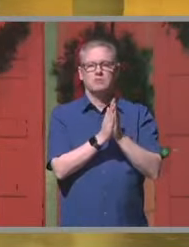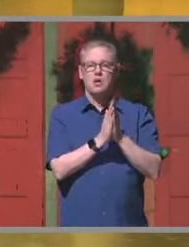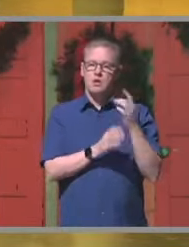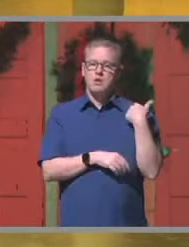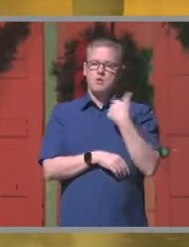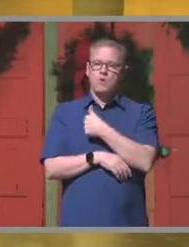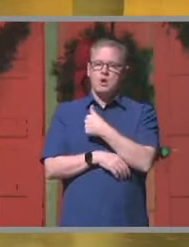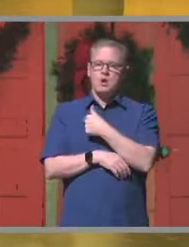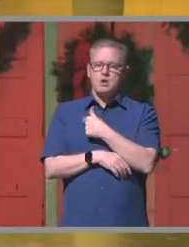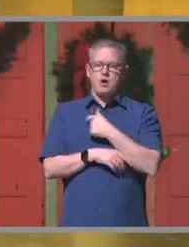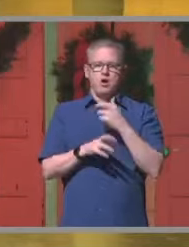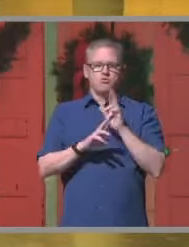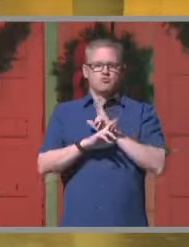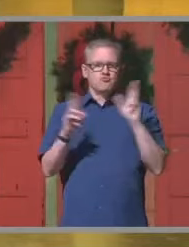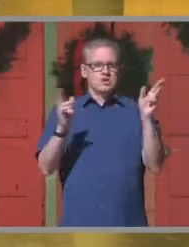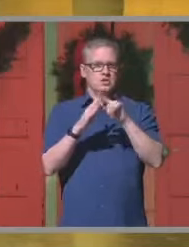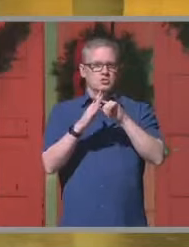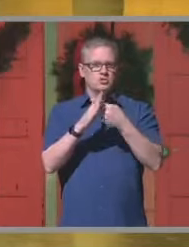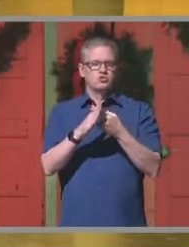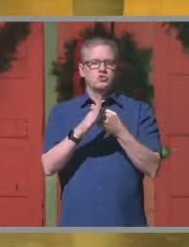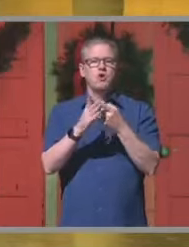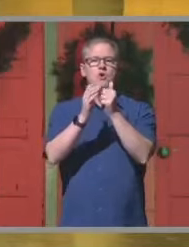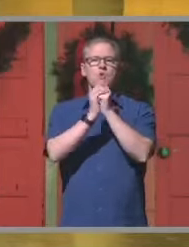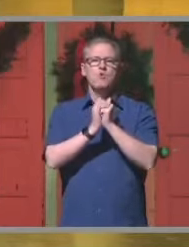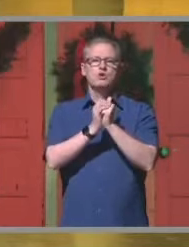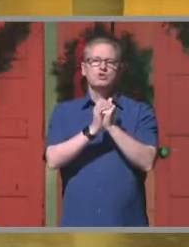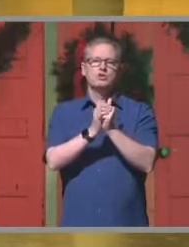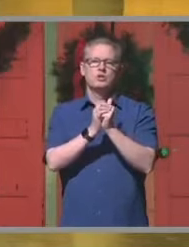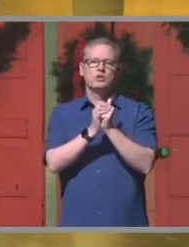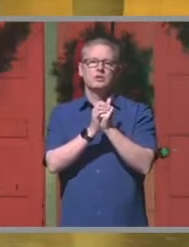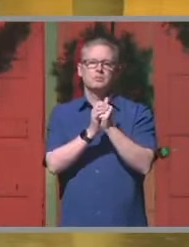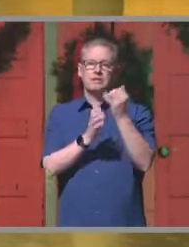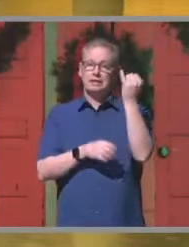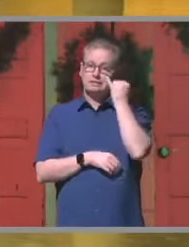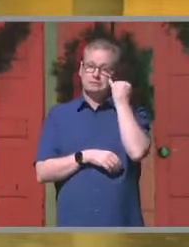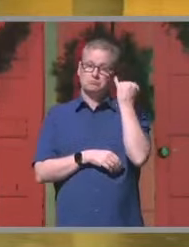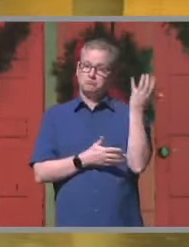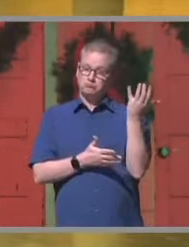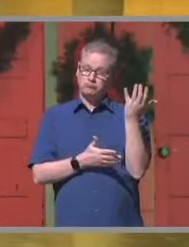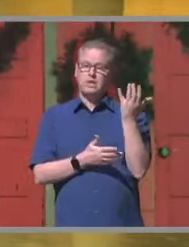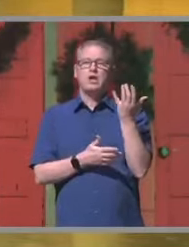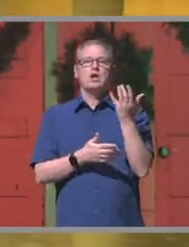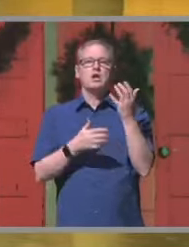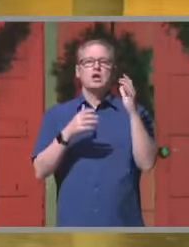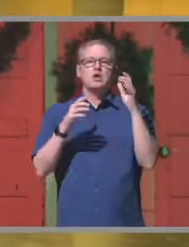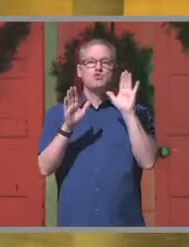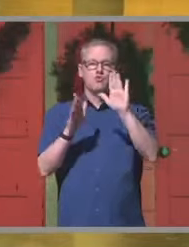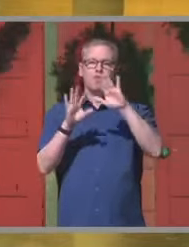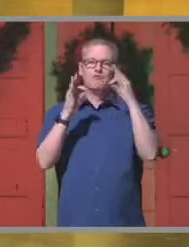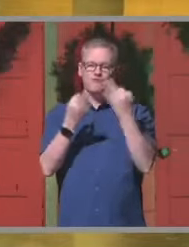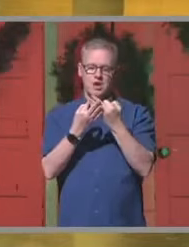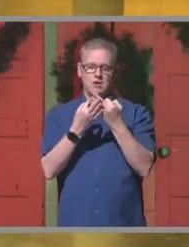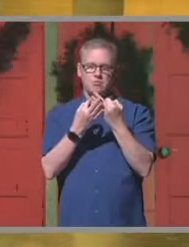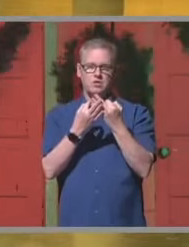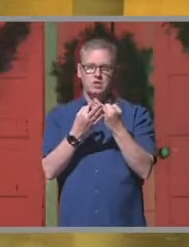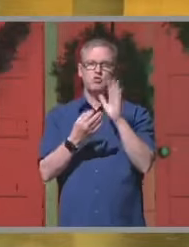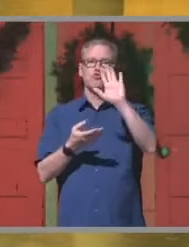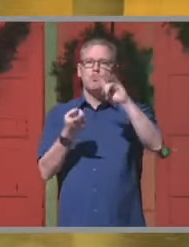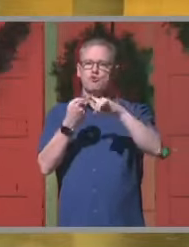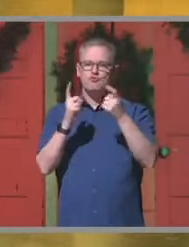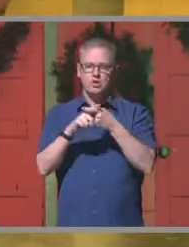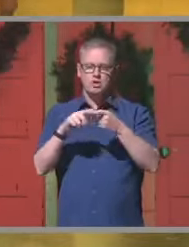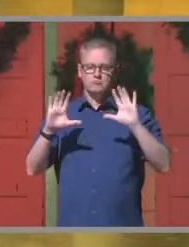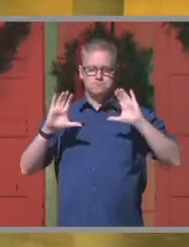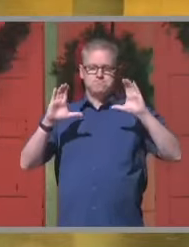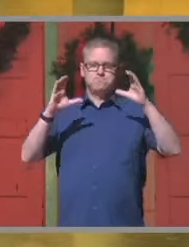we are getting ready to start worship. And so if you would, grab your family, grab your friends,